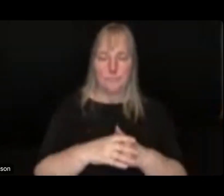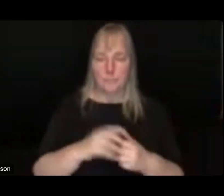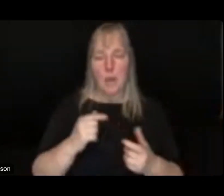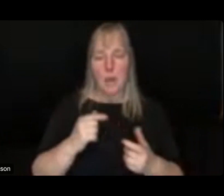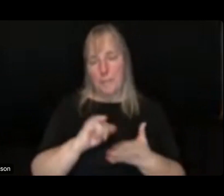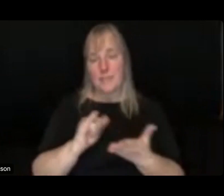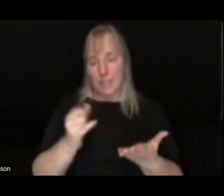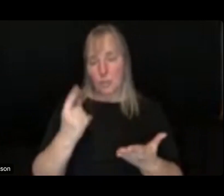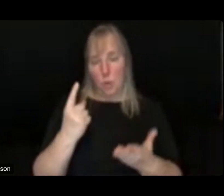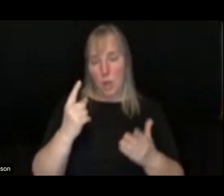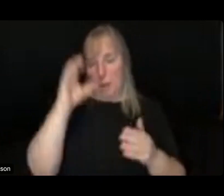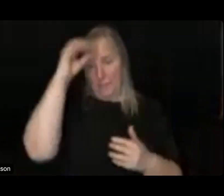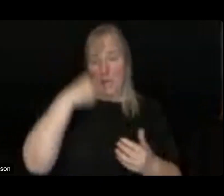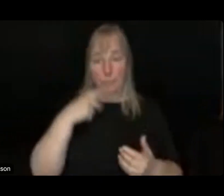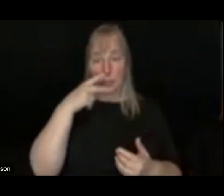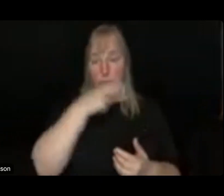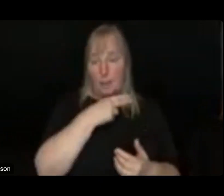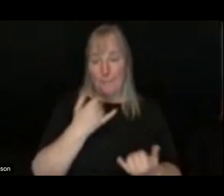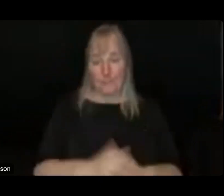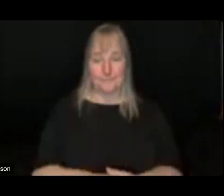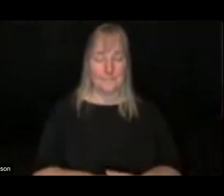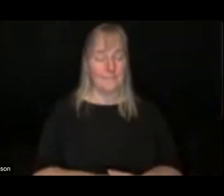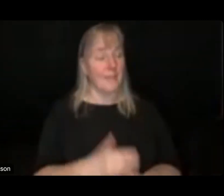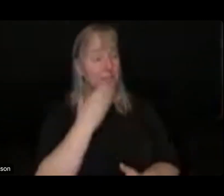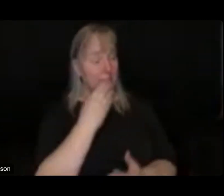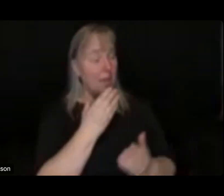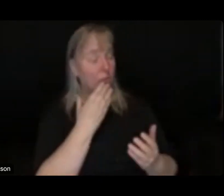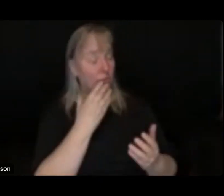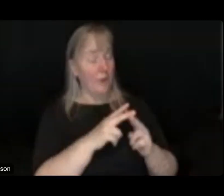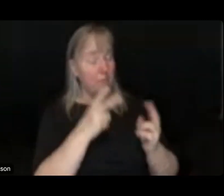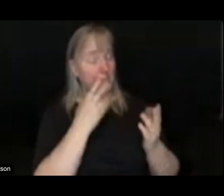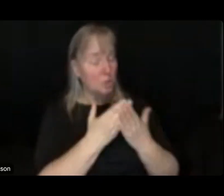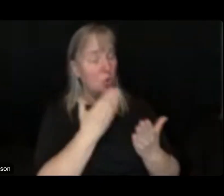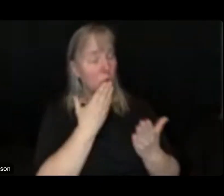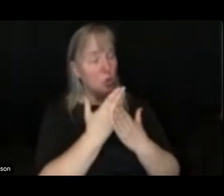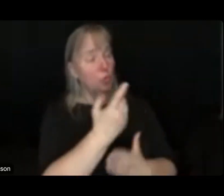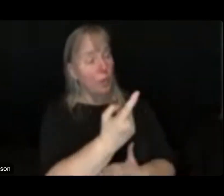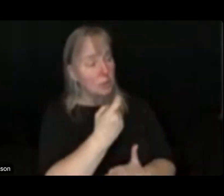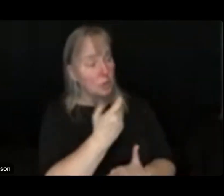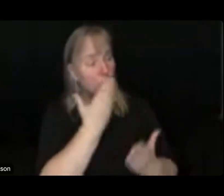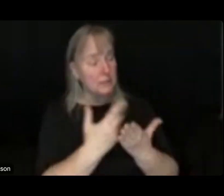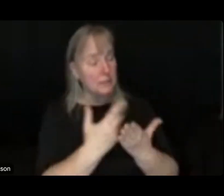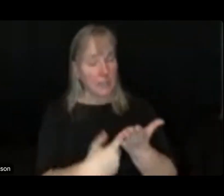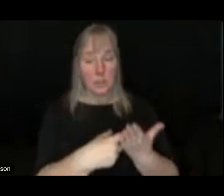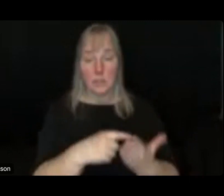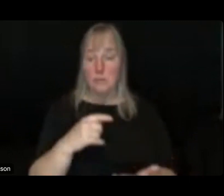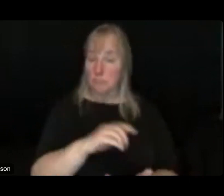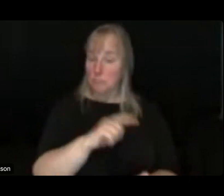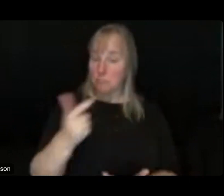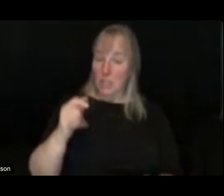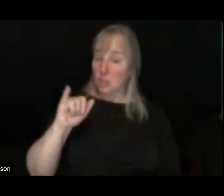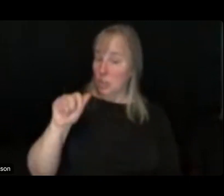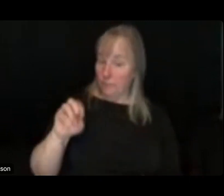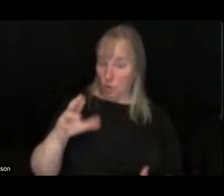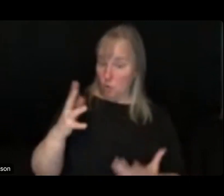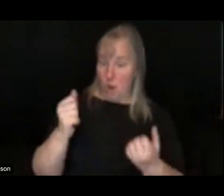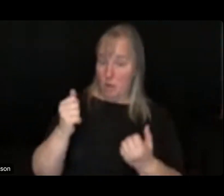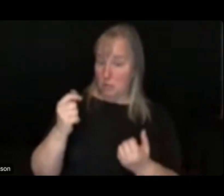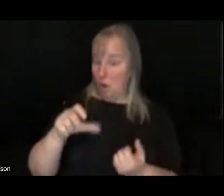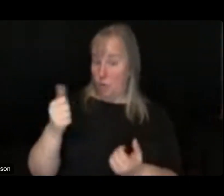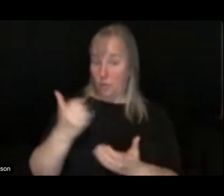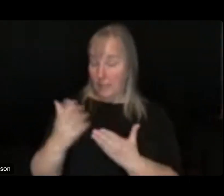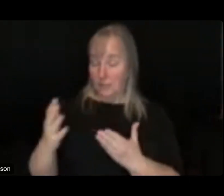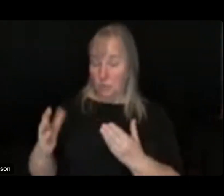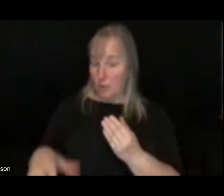Thank you very much. It's a really good question and a good discussion there. So Jennifer, do you have anything else to add, and also the rest of